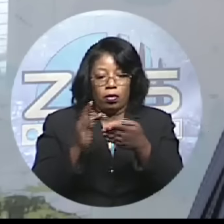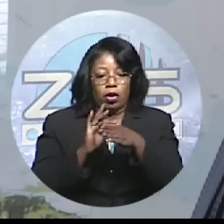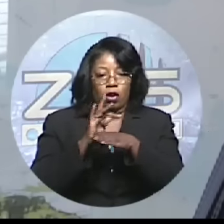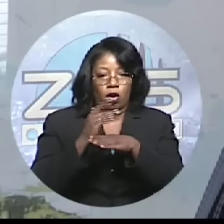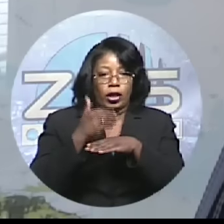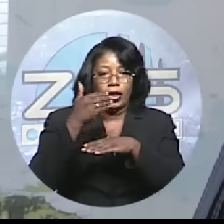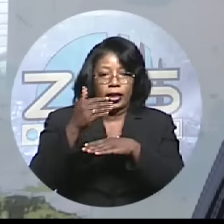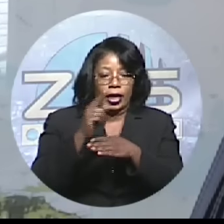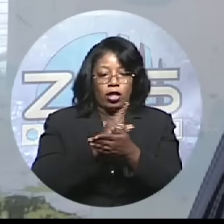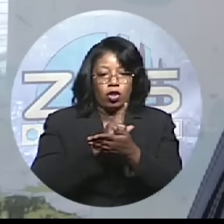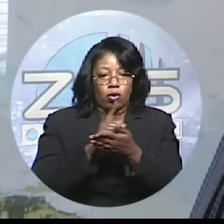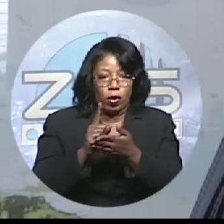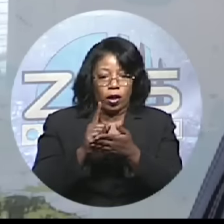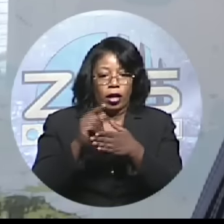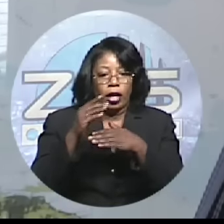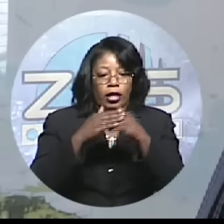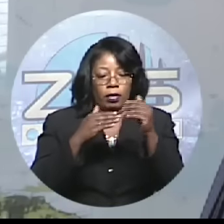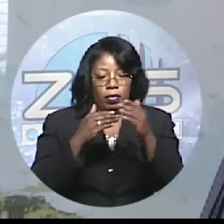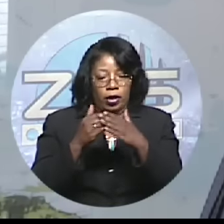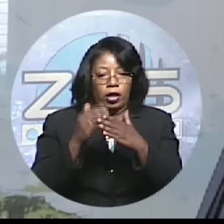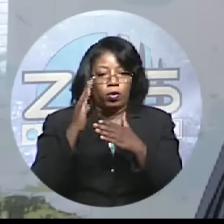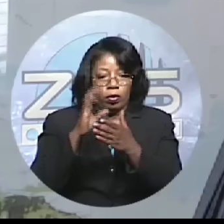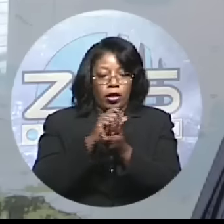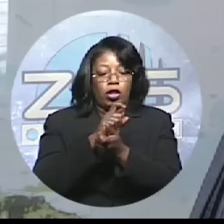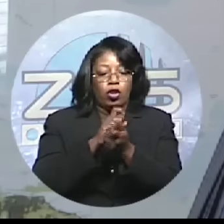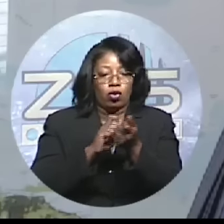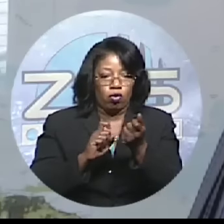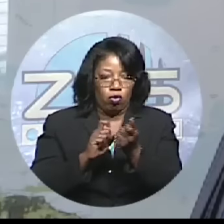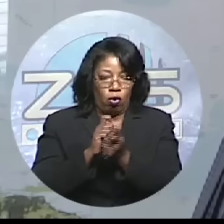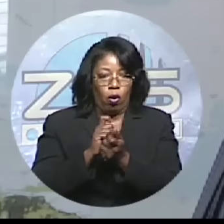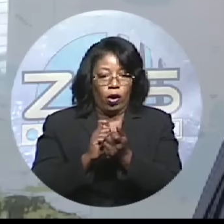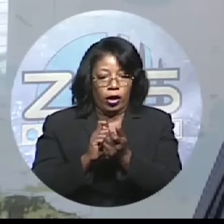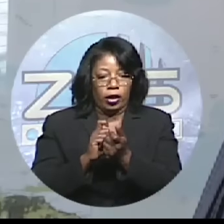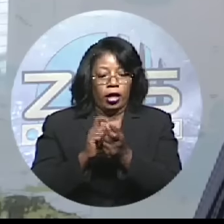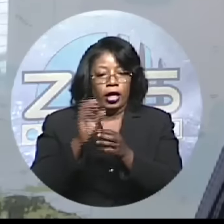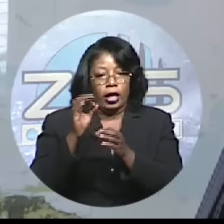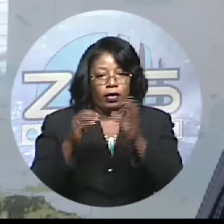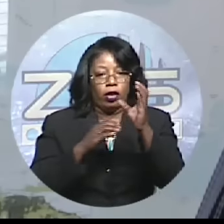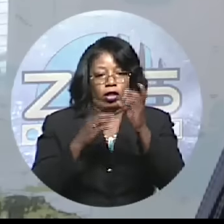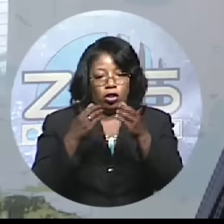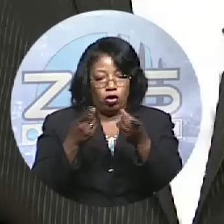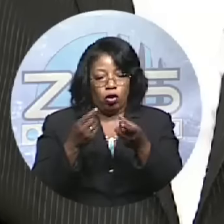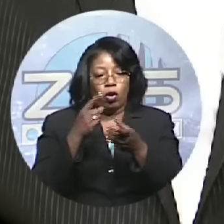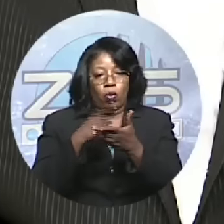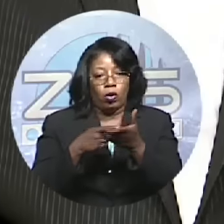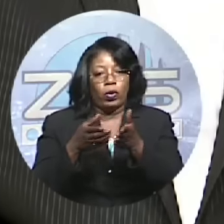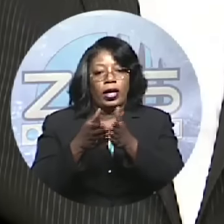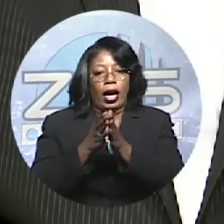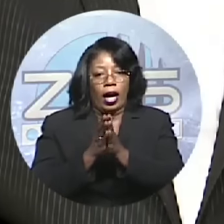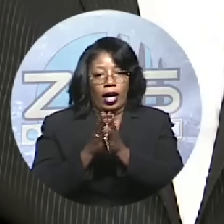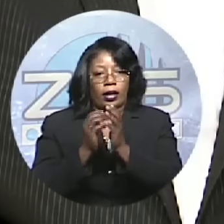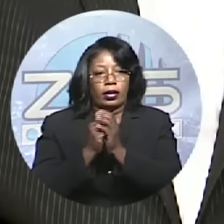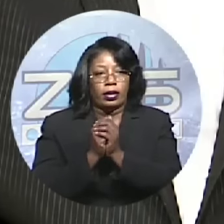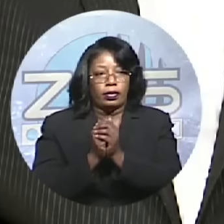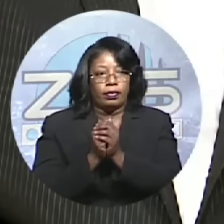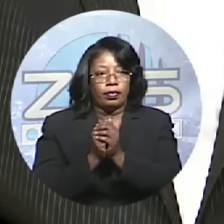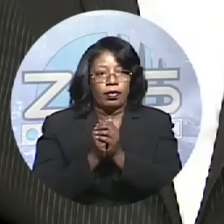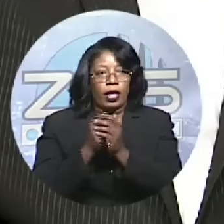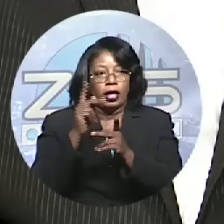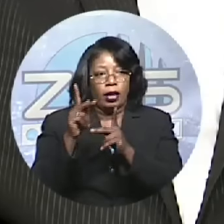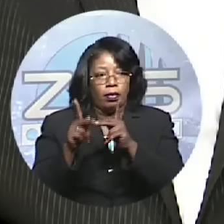the building should be demolished if the contractor does what he's been asked to do. The Public Accounts